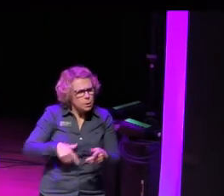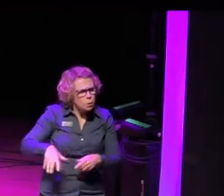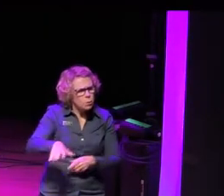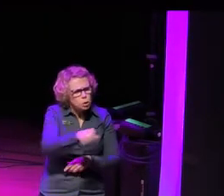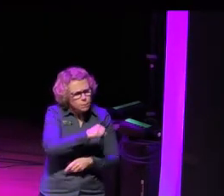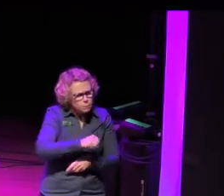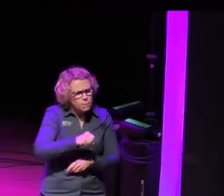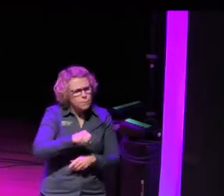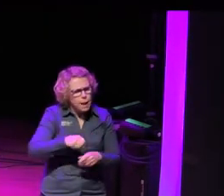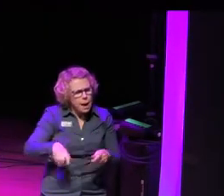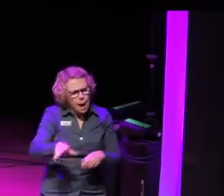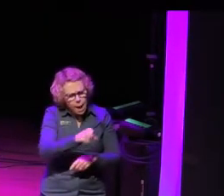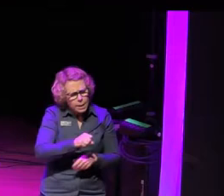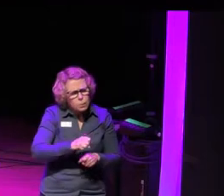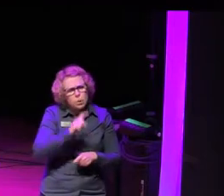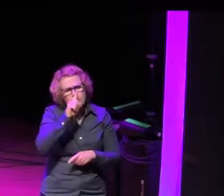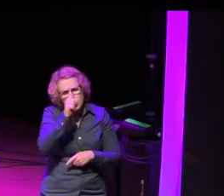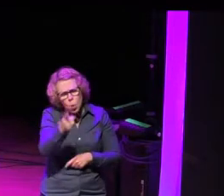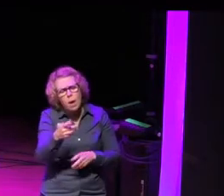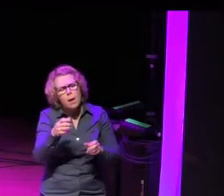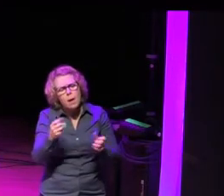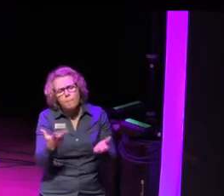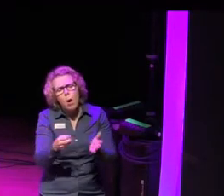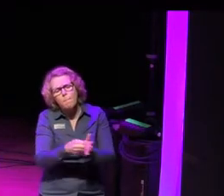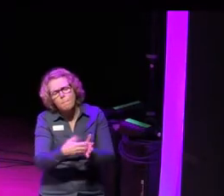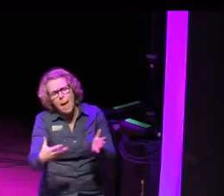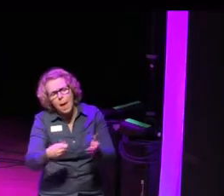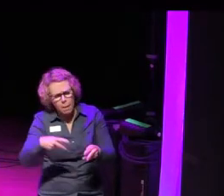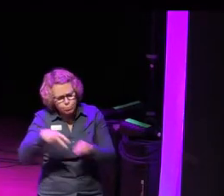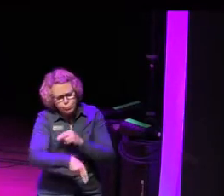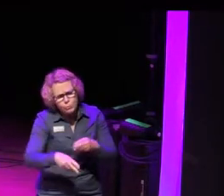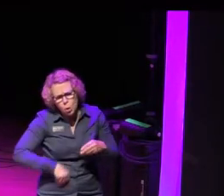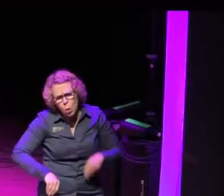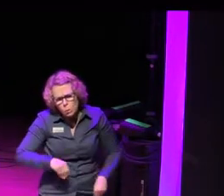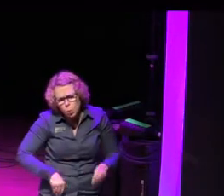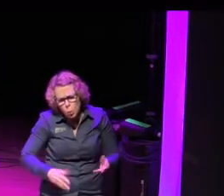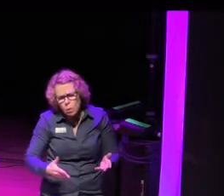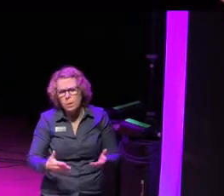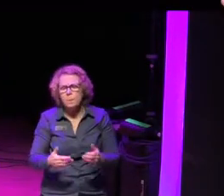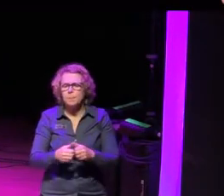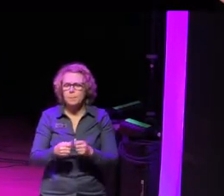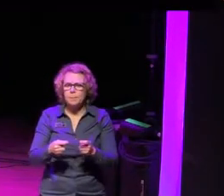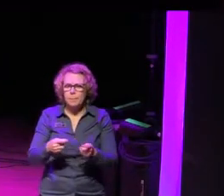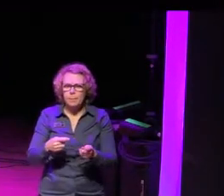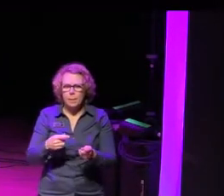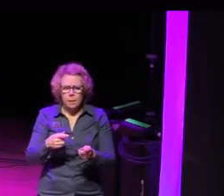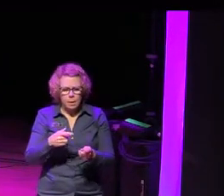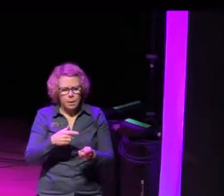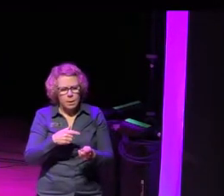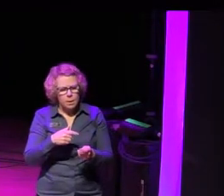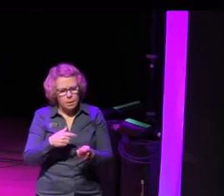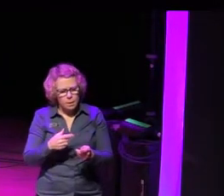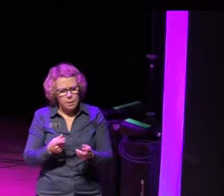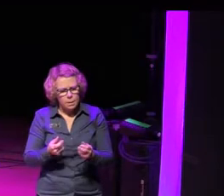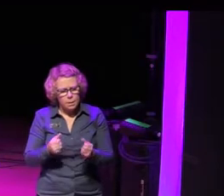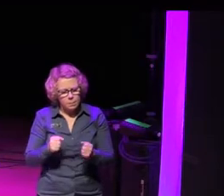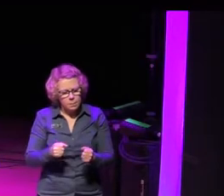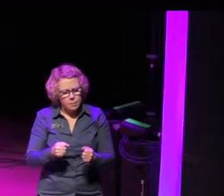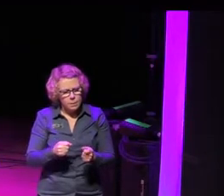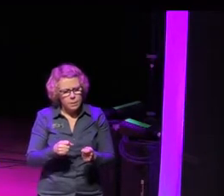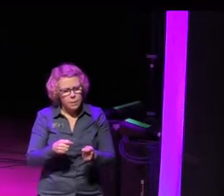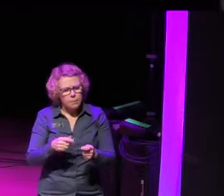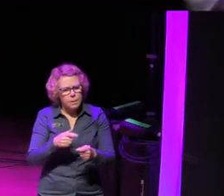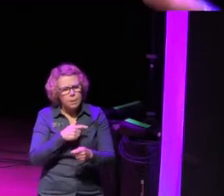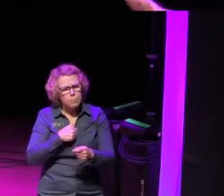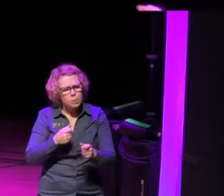wider impact, I would basically say to stigmatize, starting by stigmatizing the corrupt